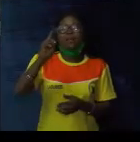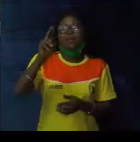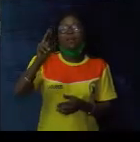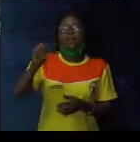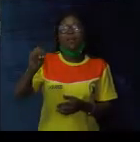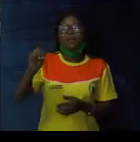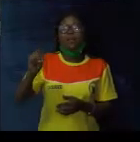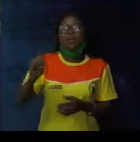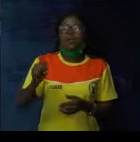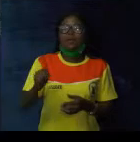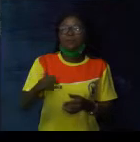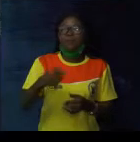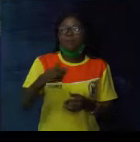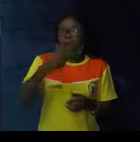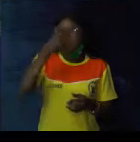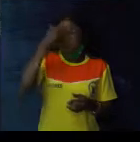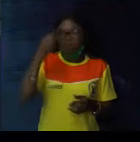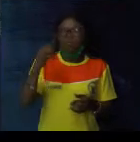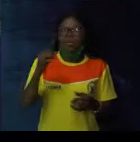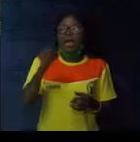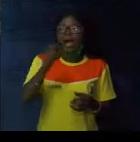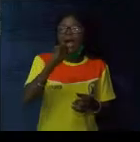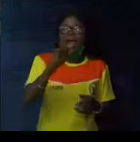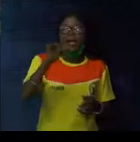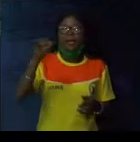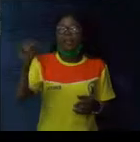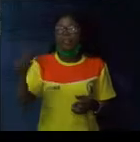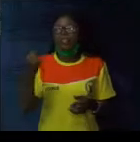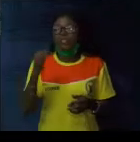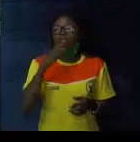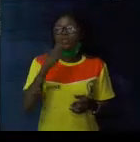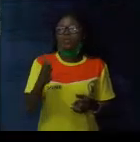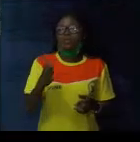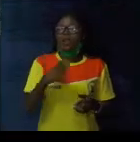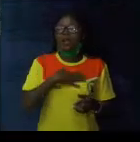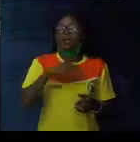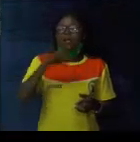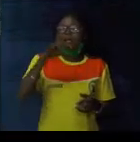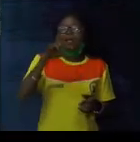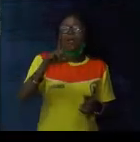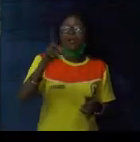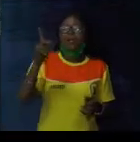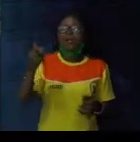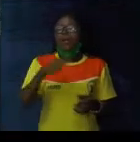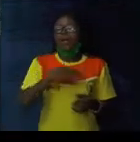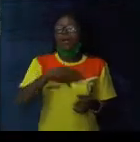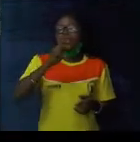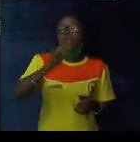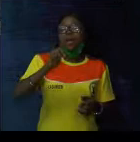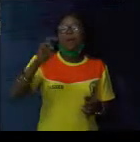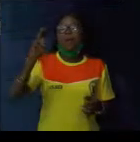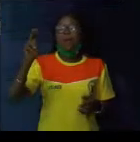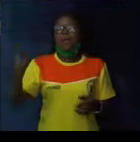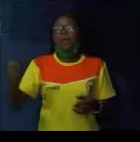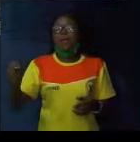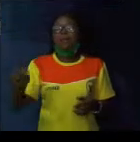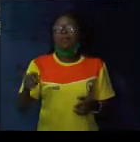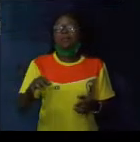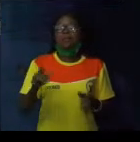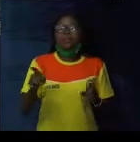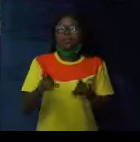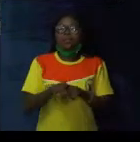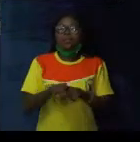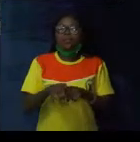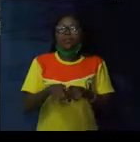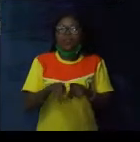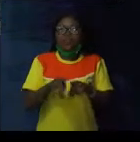be MN. And that's because this is IJ right here and this is MN. They're as long as each other